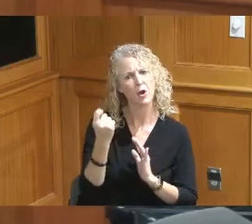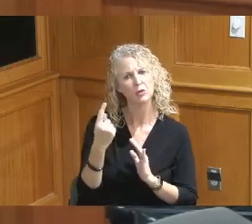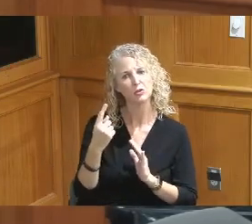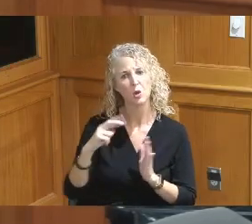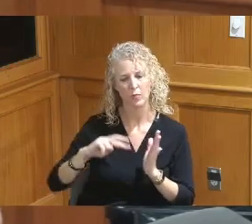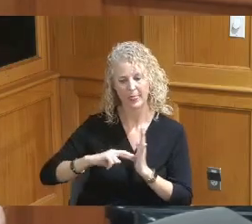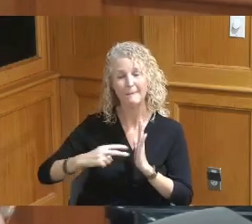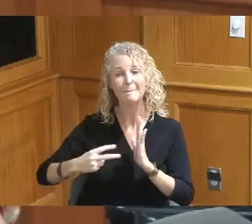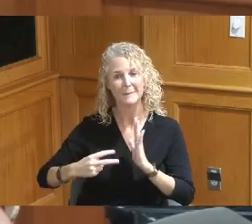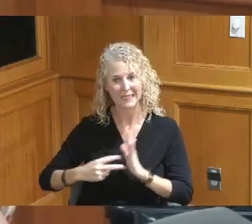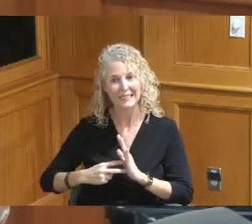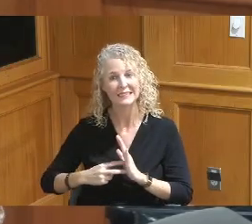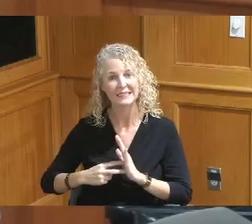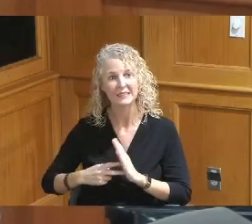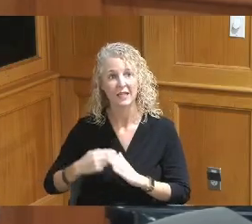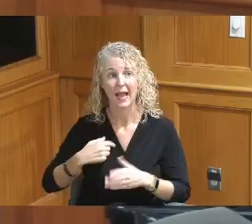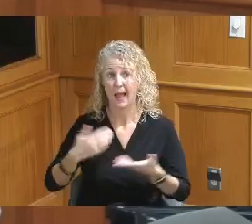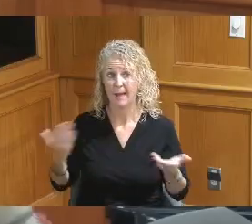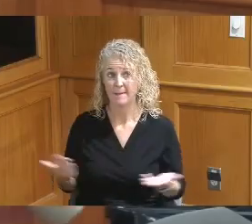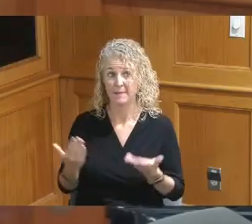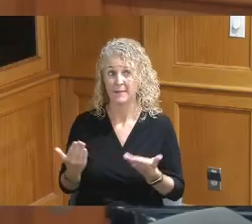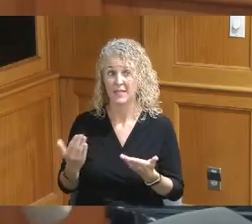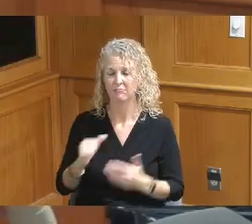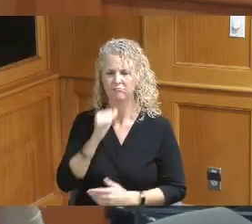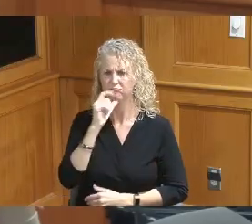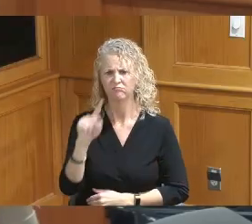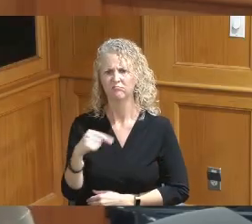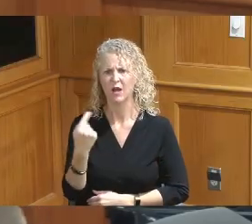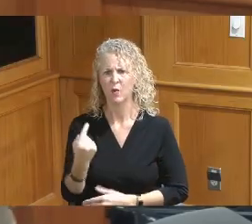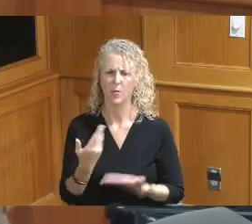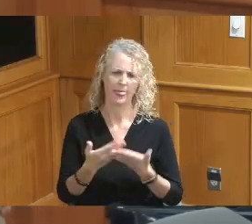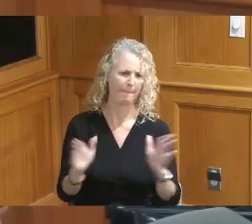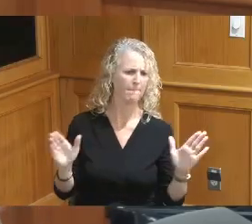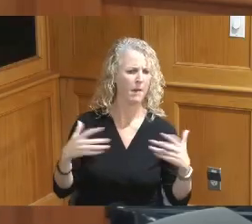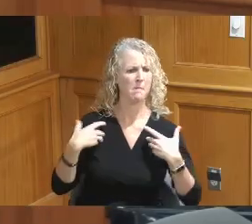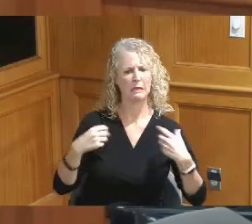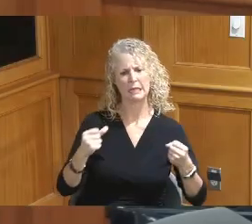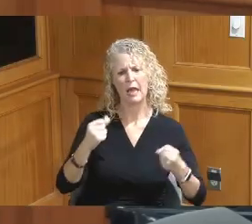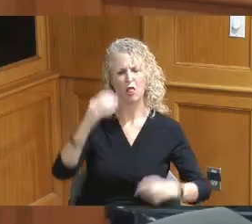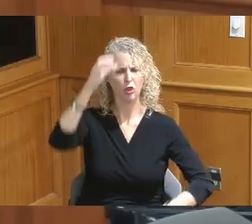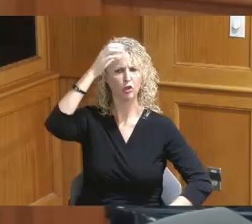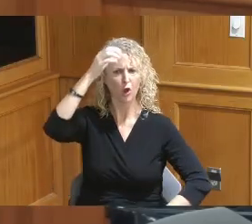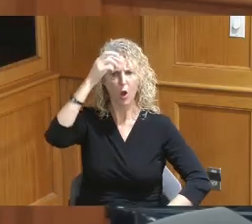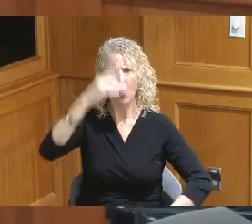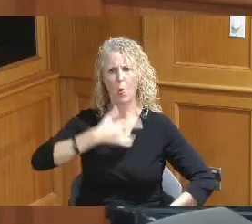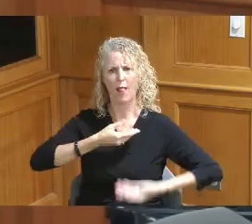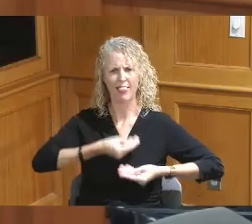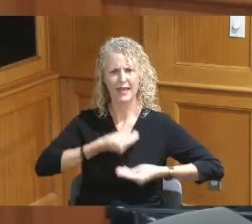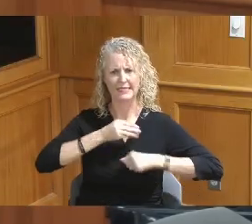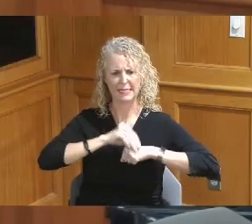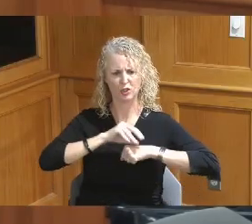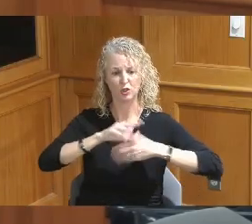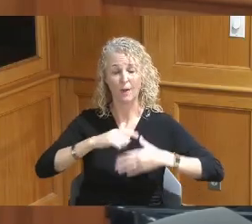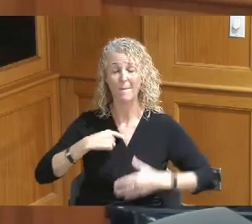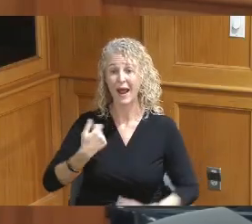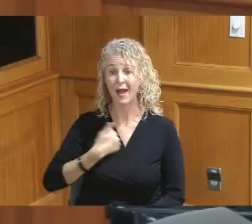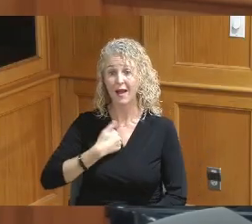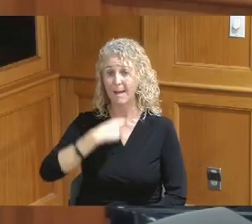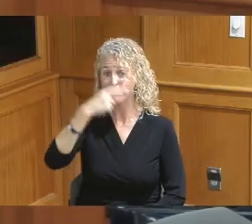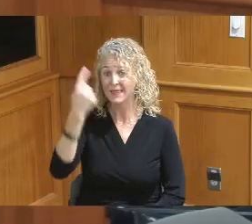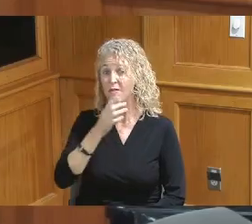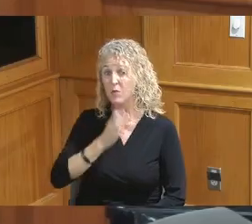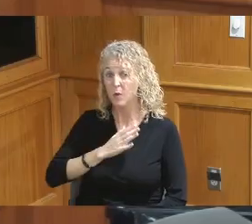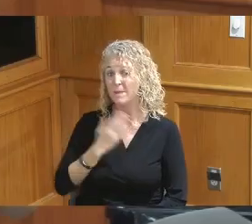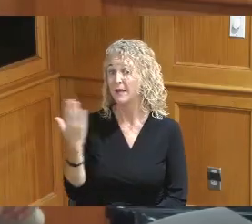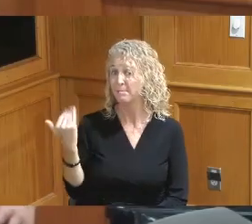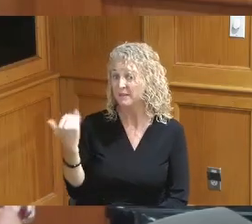it's meant. I stand here not as a public health scholar or a lactation consultant, but as a Black woman who once was